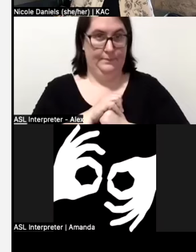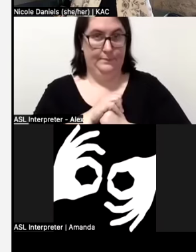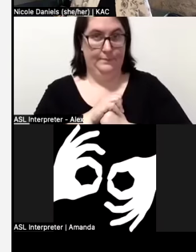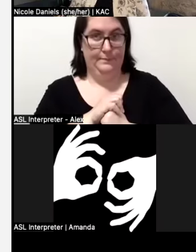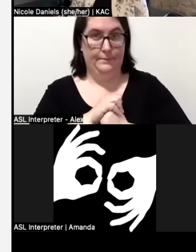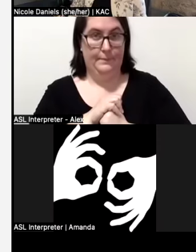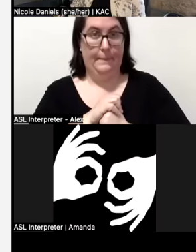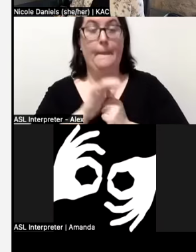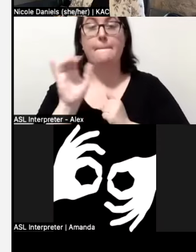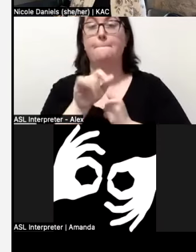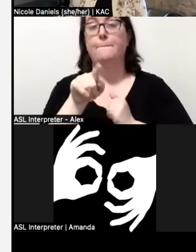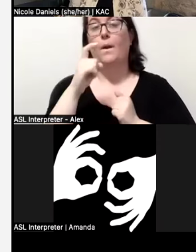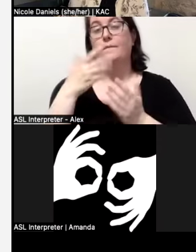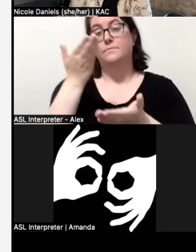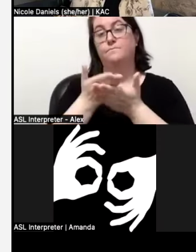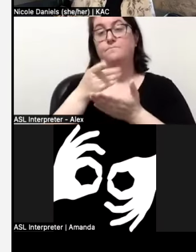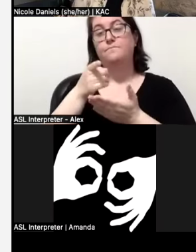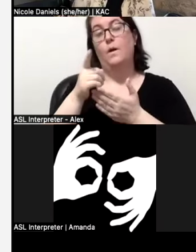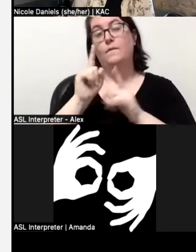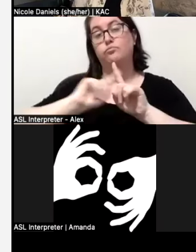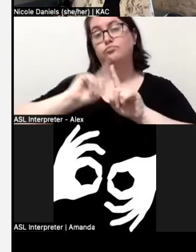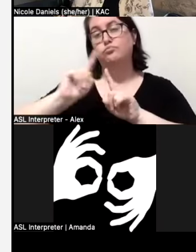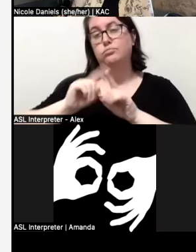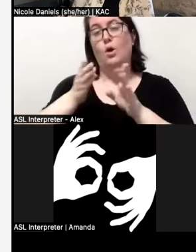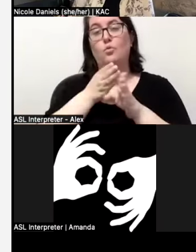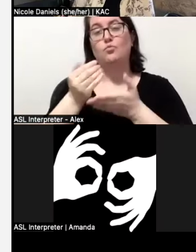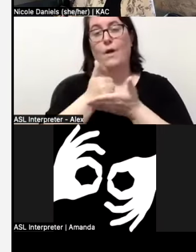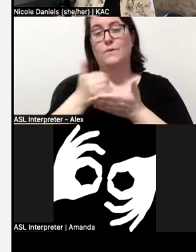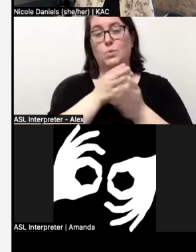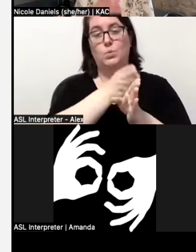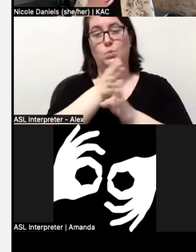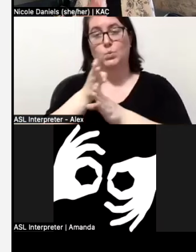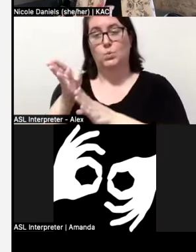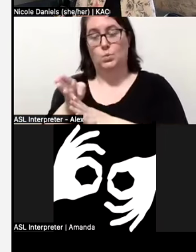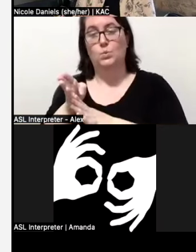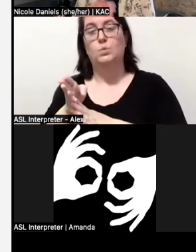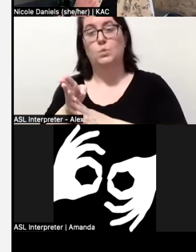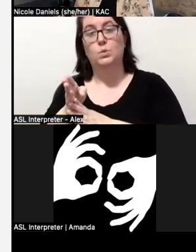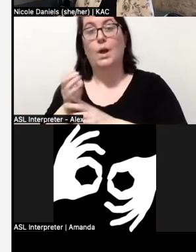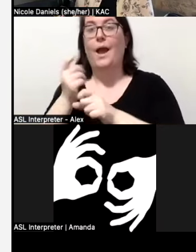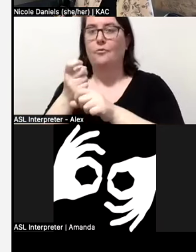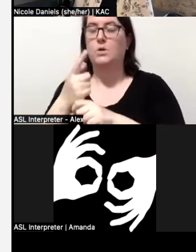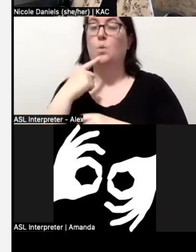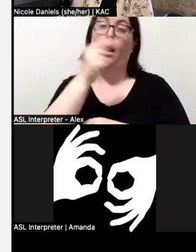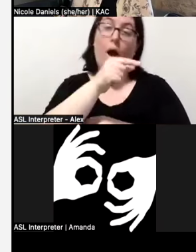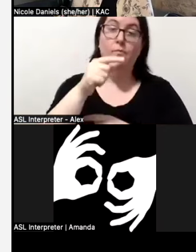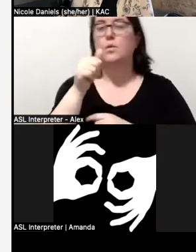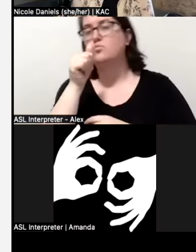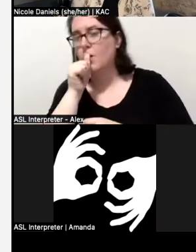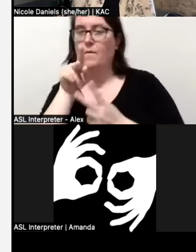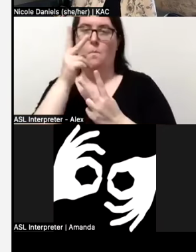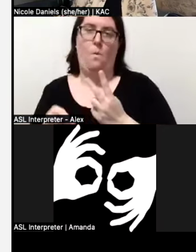You also have to demonstrate a range of revenue sources on an annual basis. So you have to have some earned government and private sector revenues.